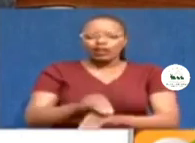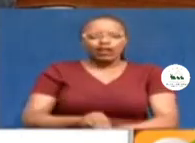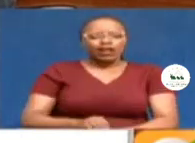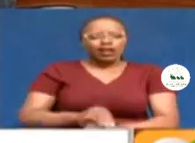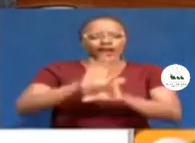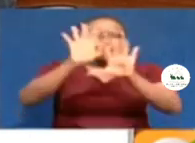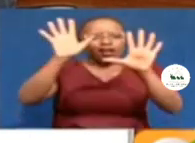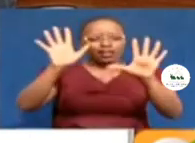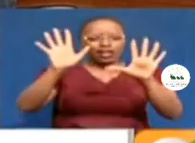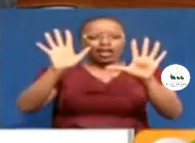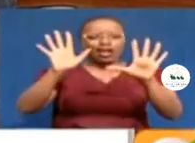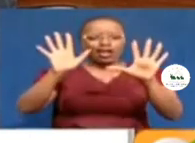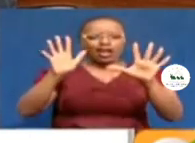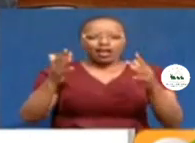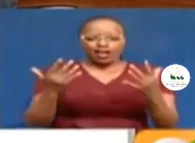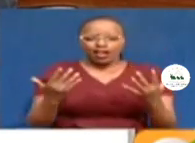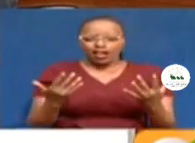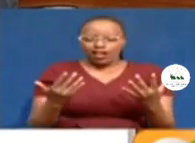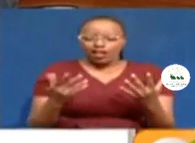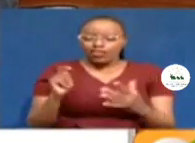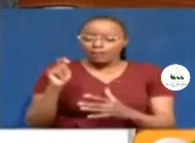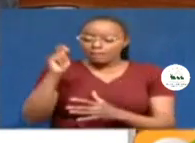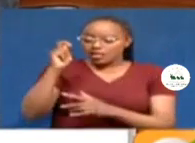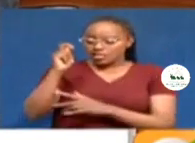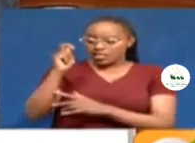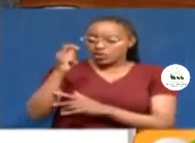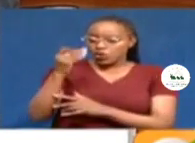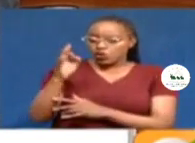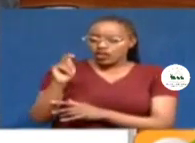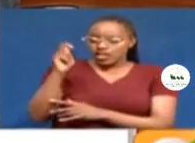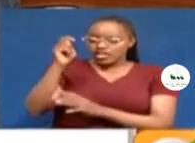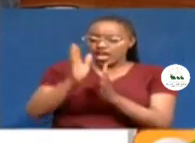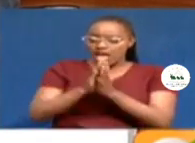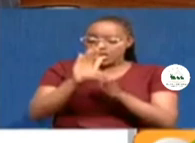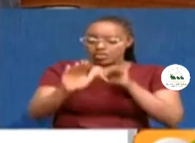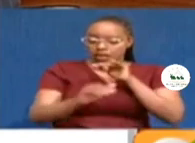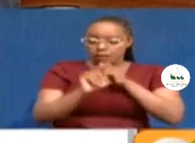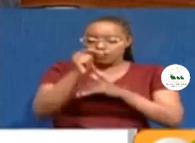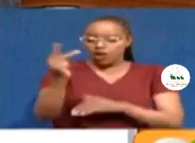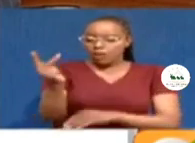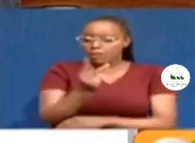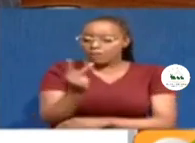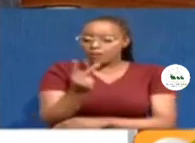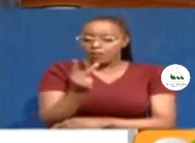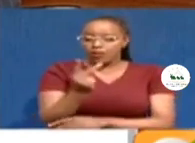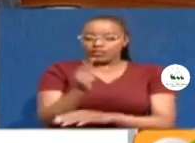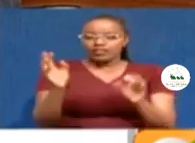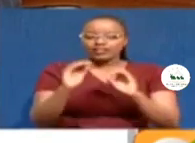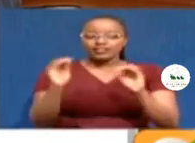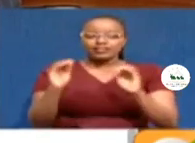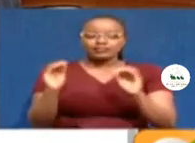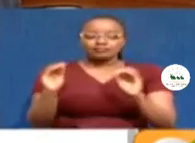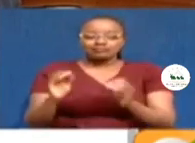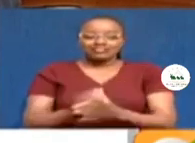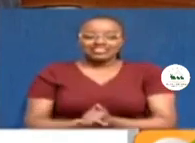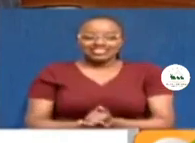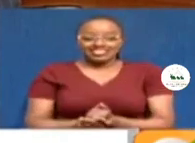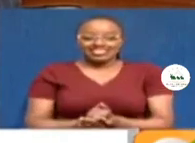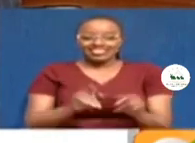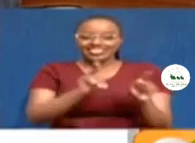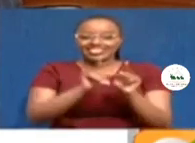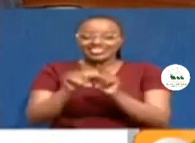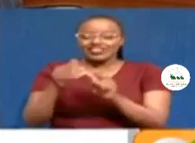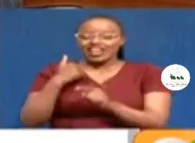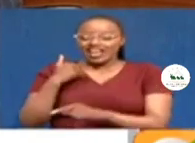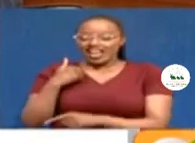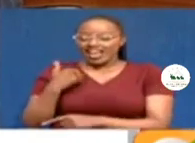clearly that the President of the Republic and his deputy are not reading from the same script. It is a